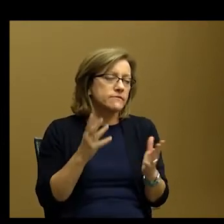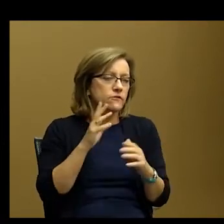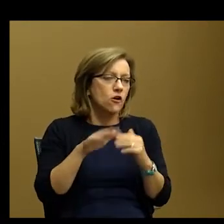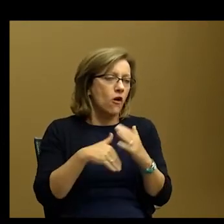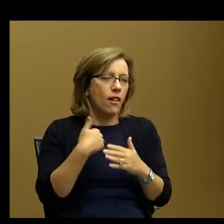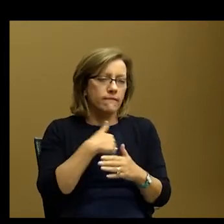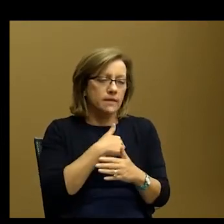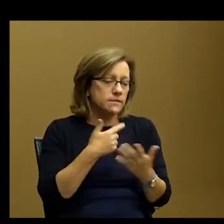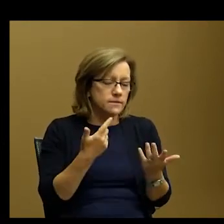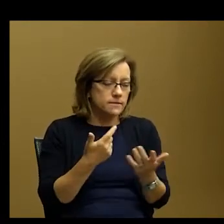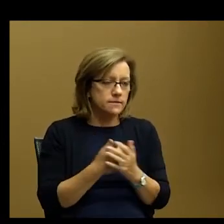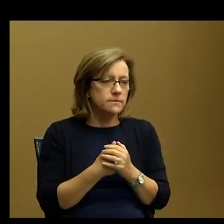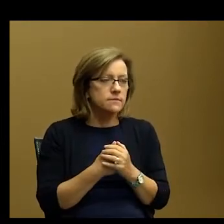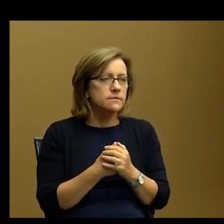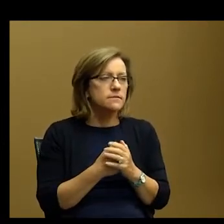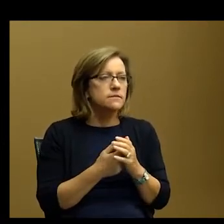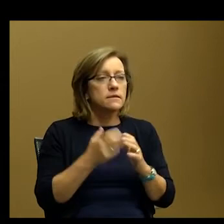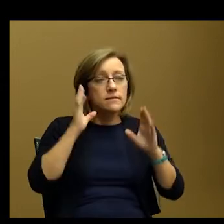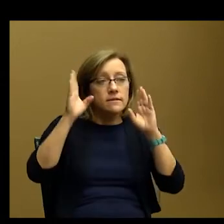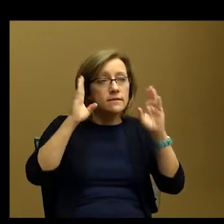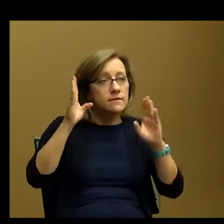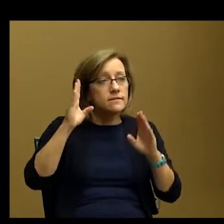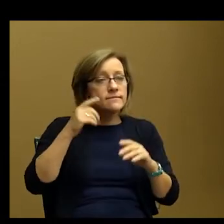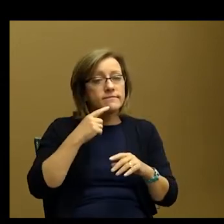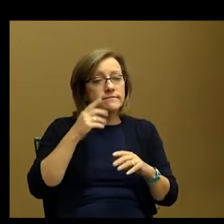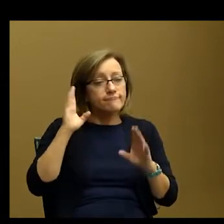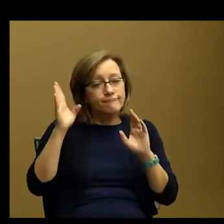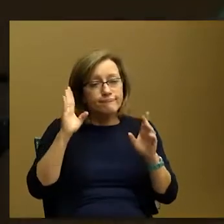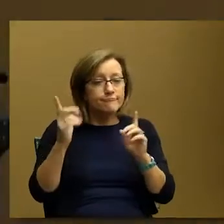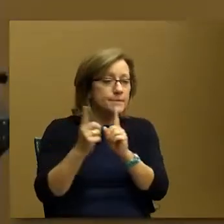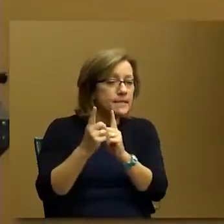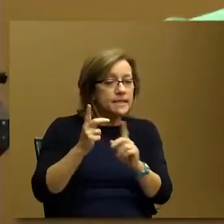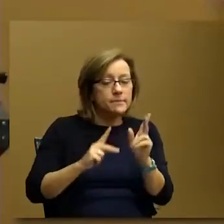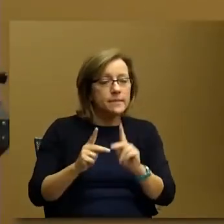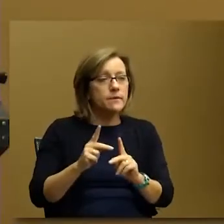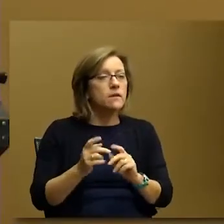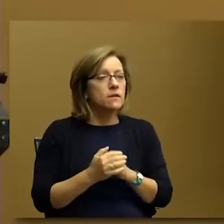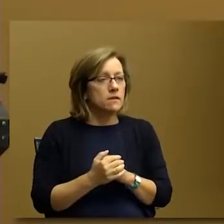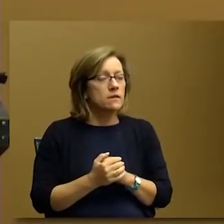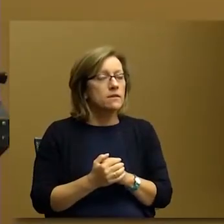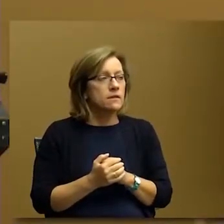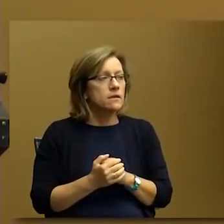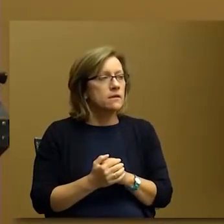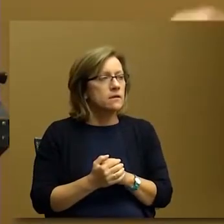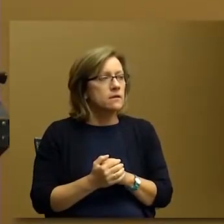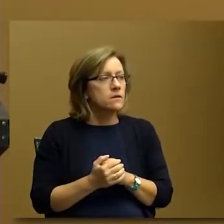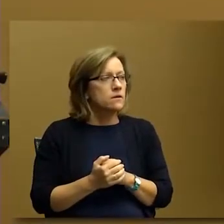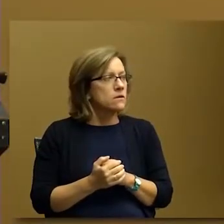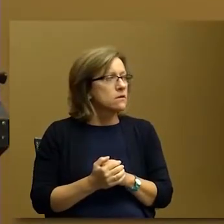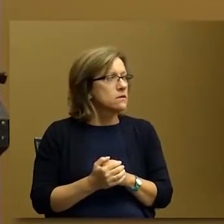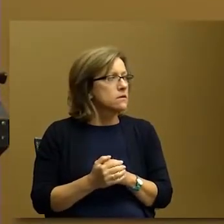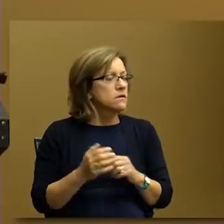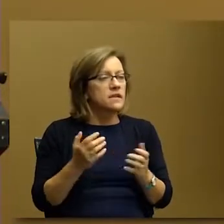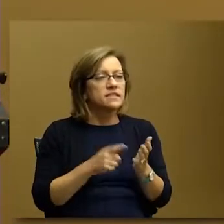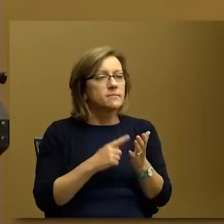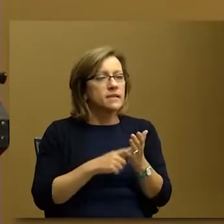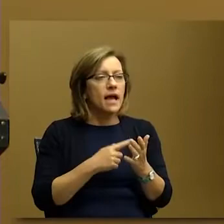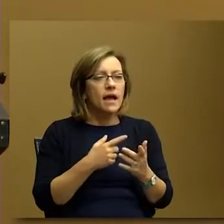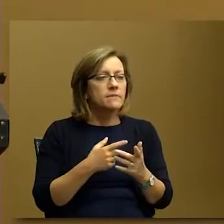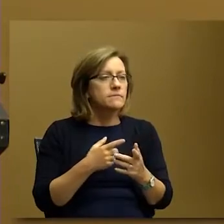us. Then greeting people, and once again, I'll go back to sometimes this is how they know to do